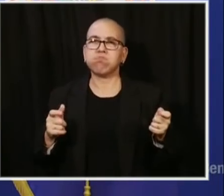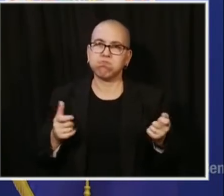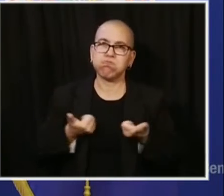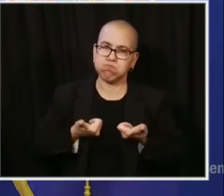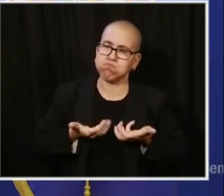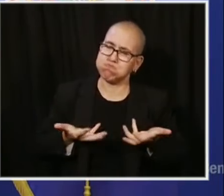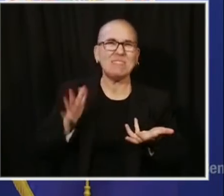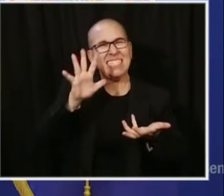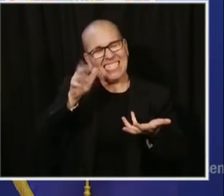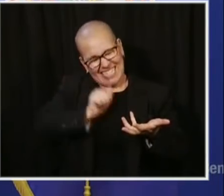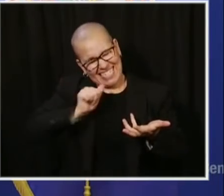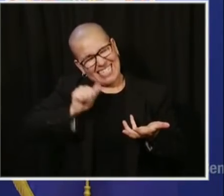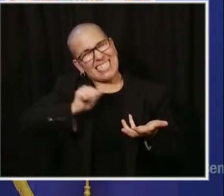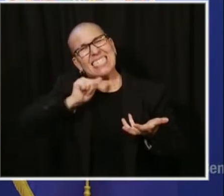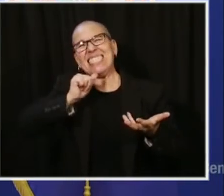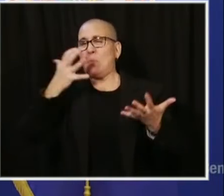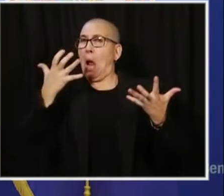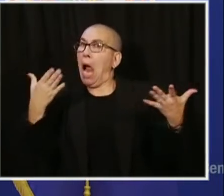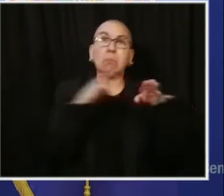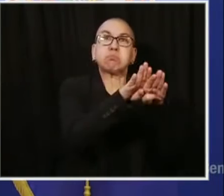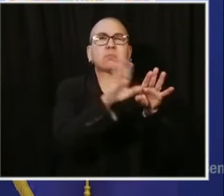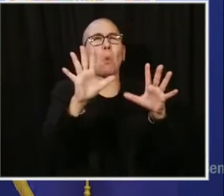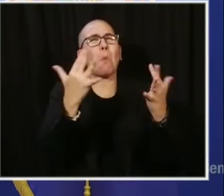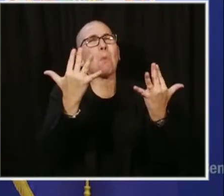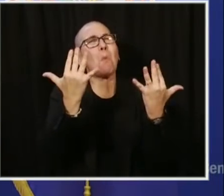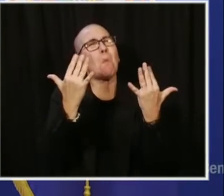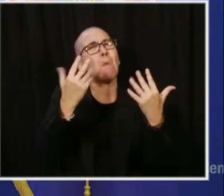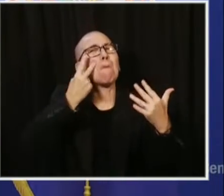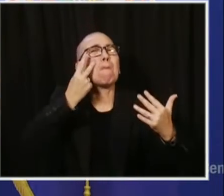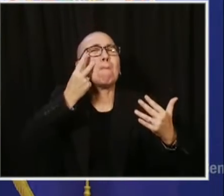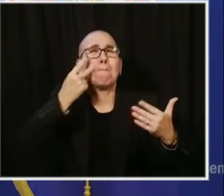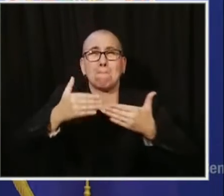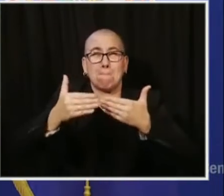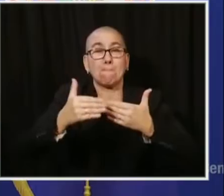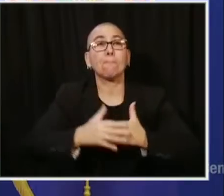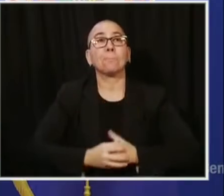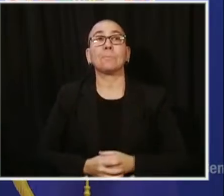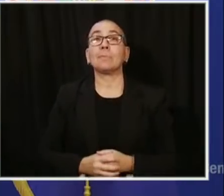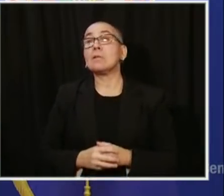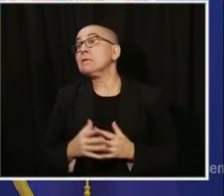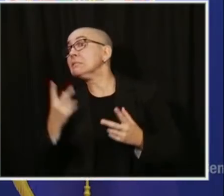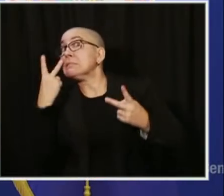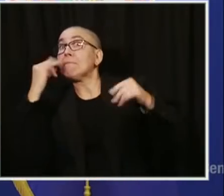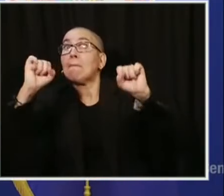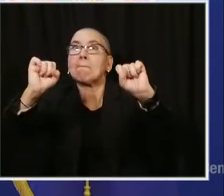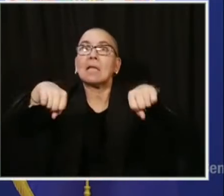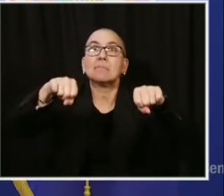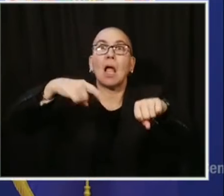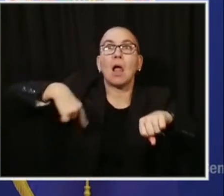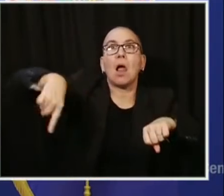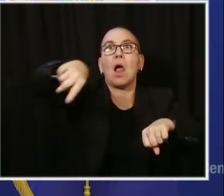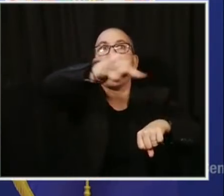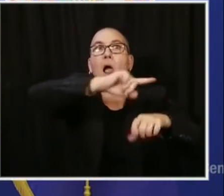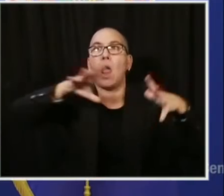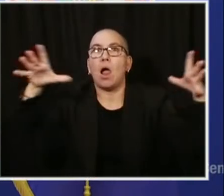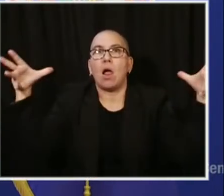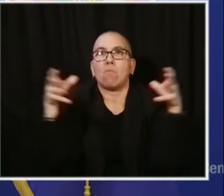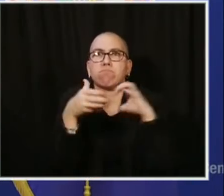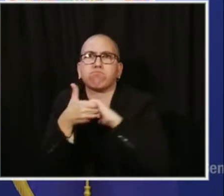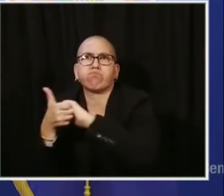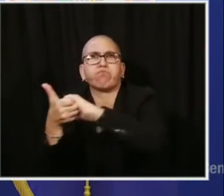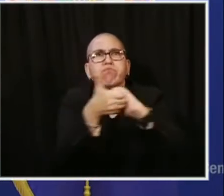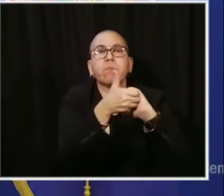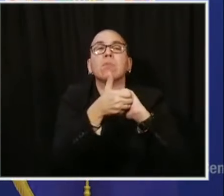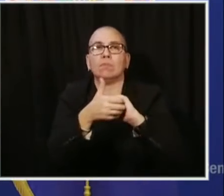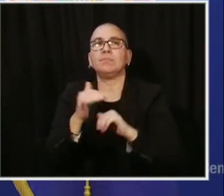and we can get to the other side. This is a bridge to potentially the end of this thing. So with that, Dr. George Morris is the Medical Incident Commander at